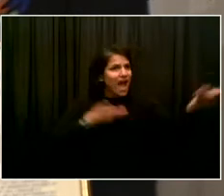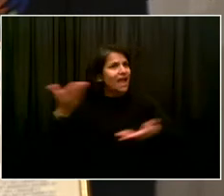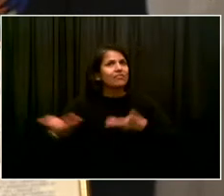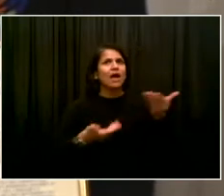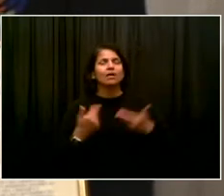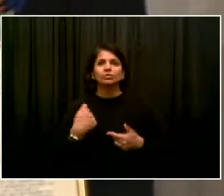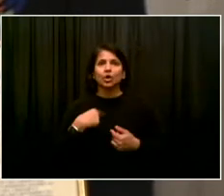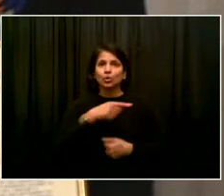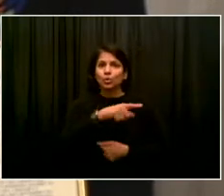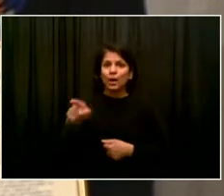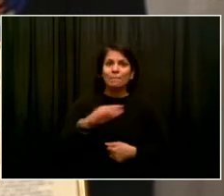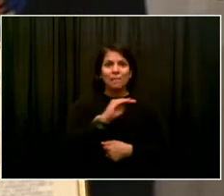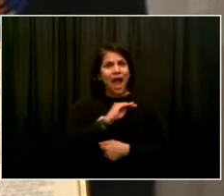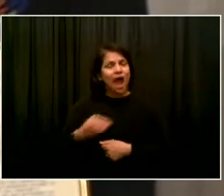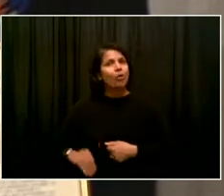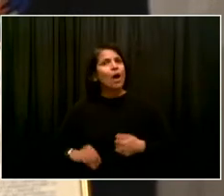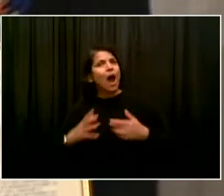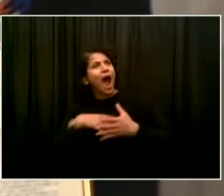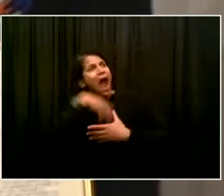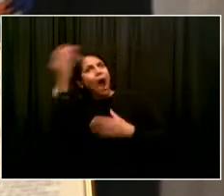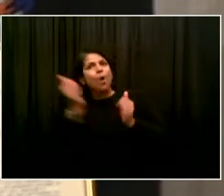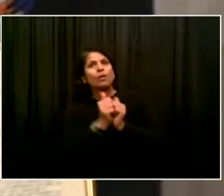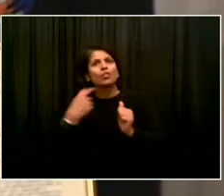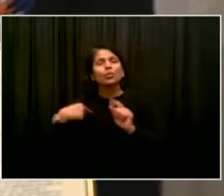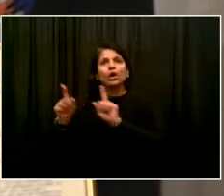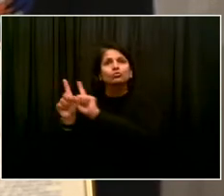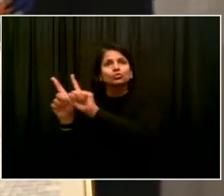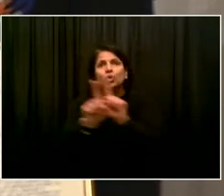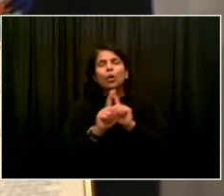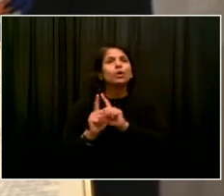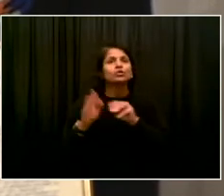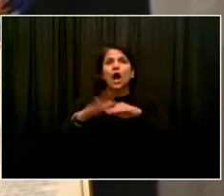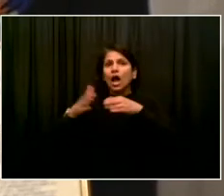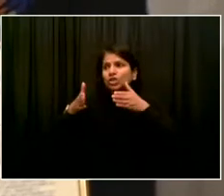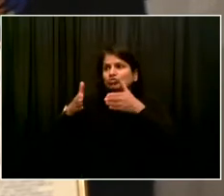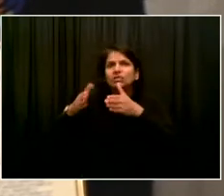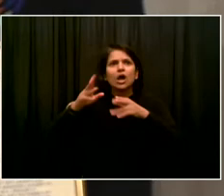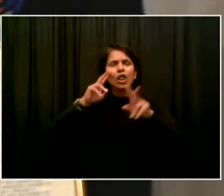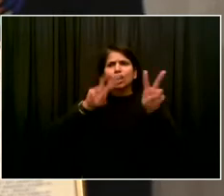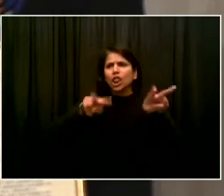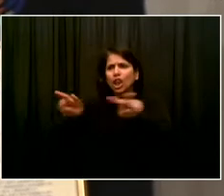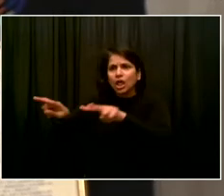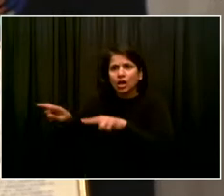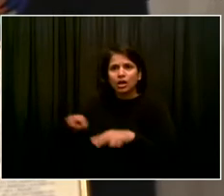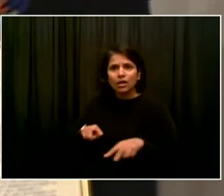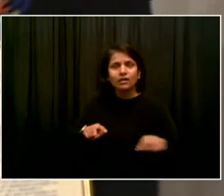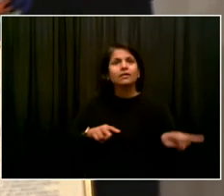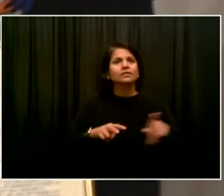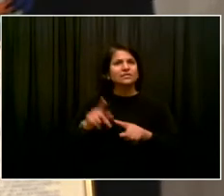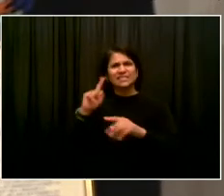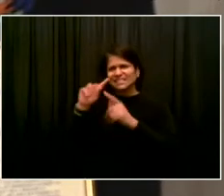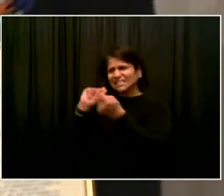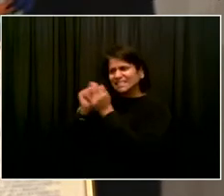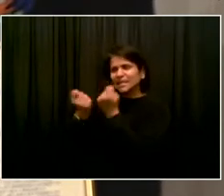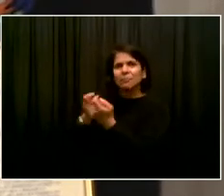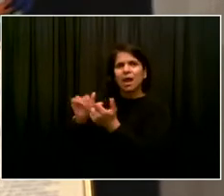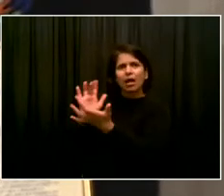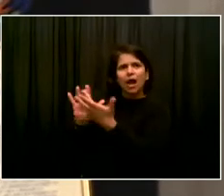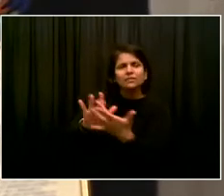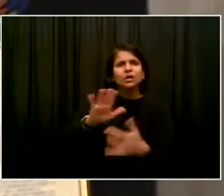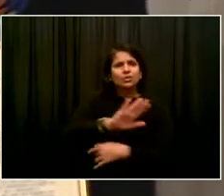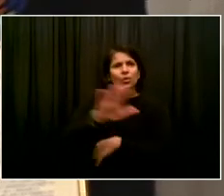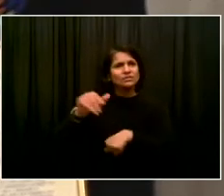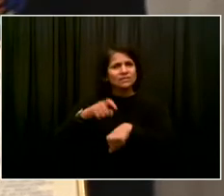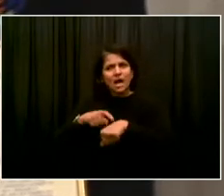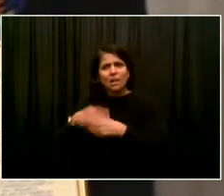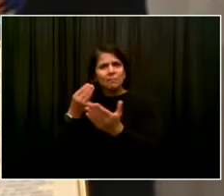Your team have been constantly being in contact. You've helped us administer the monies and get the funding on the ground. And that's unheard